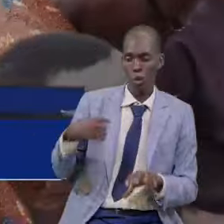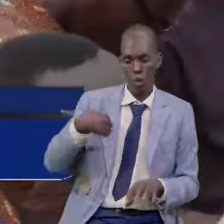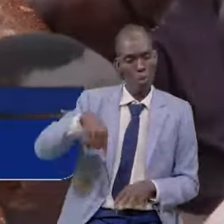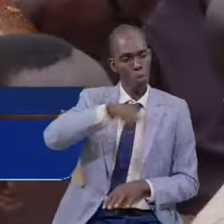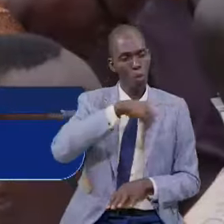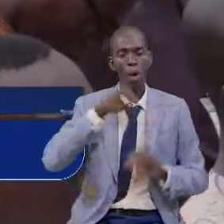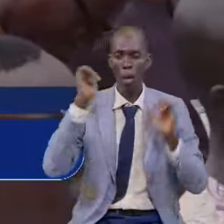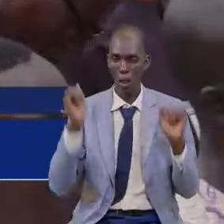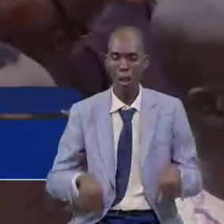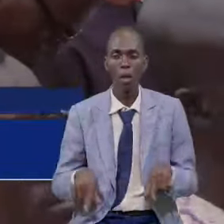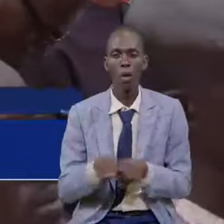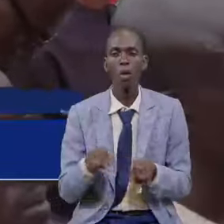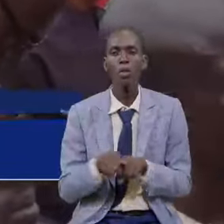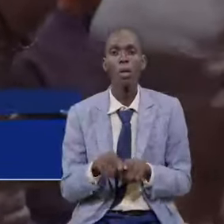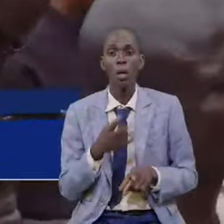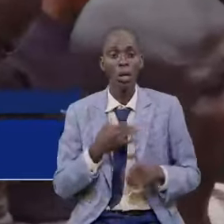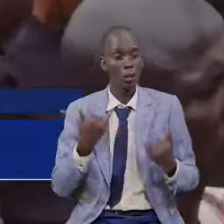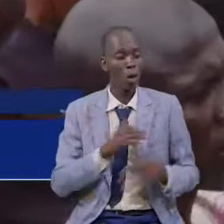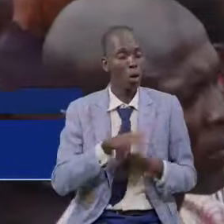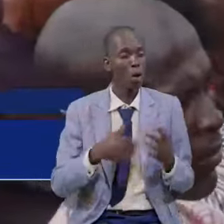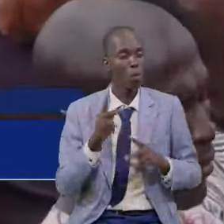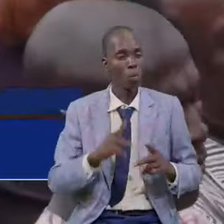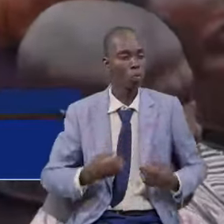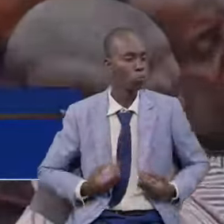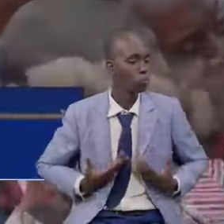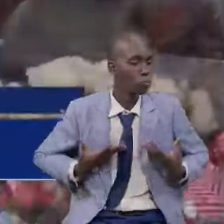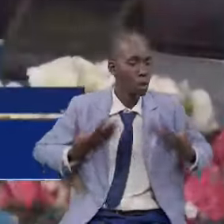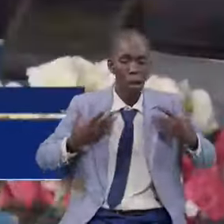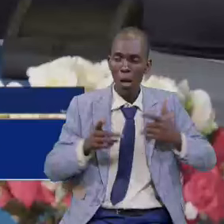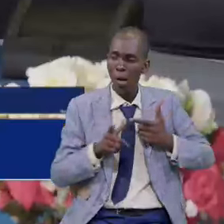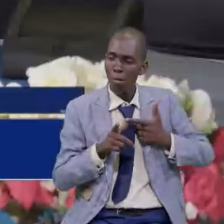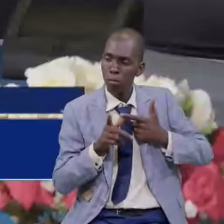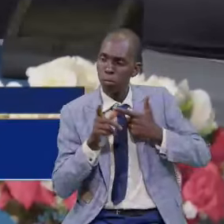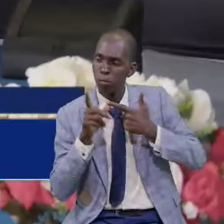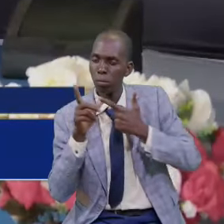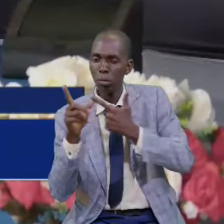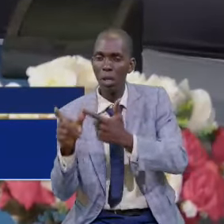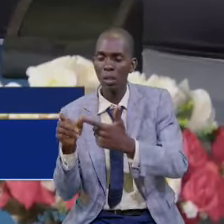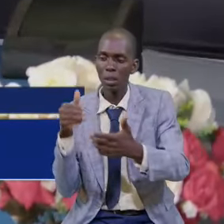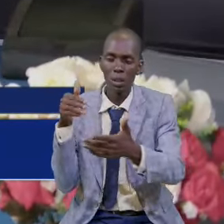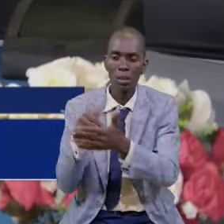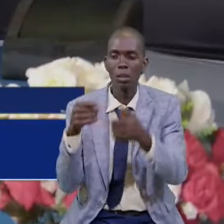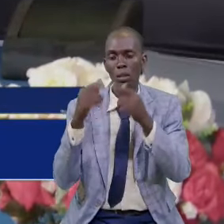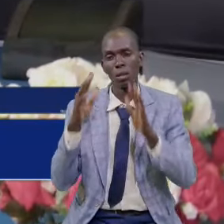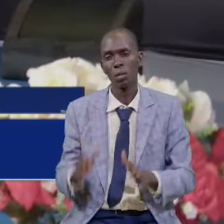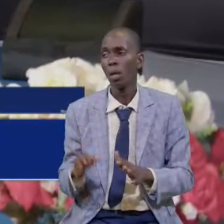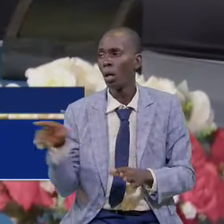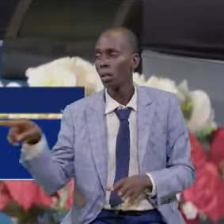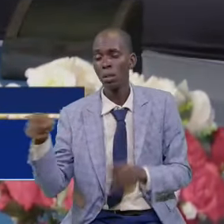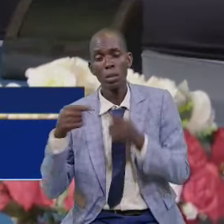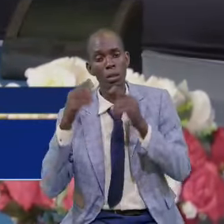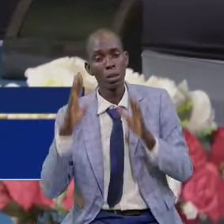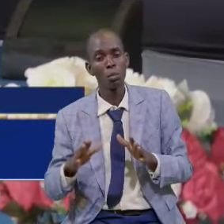Yeah. And so they ran. And the Philistines also, when they saw their champion, that their champion